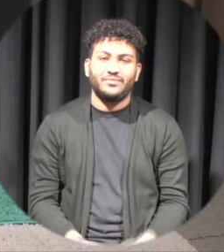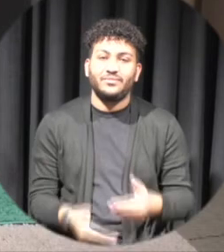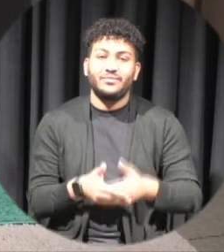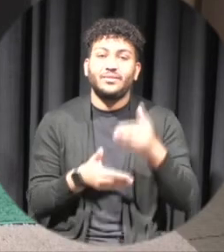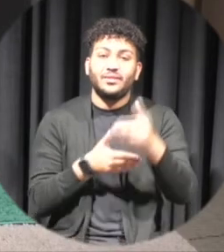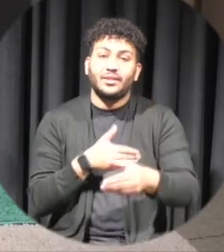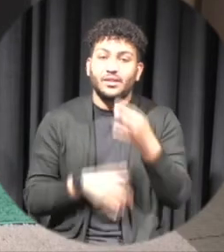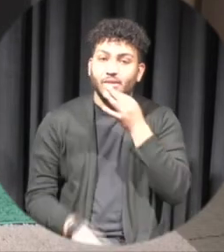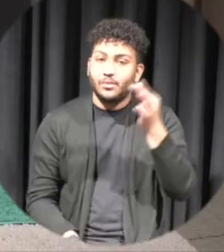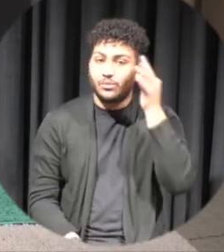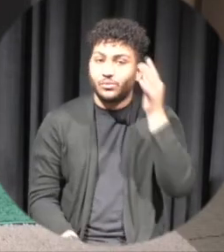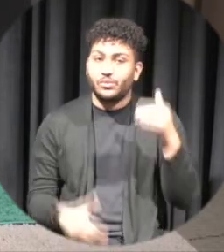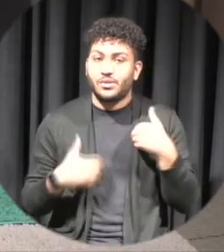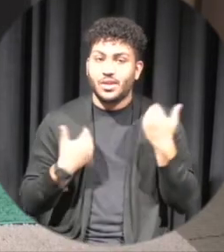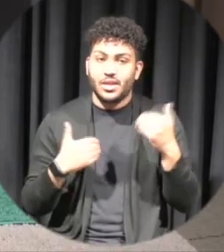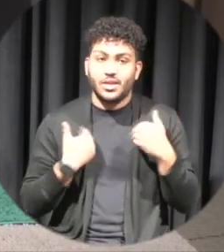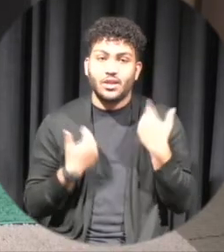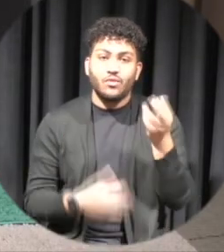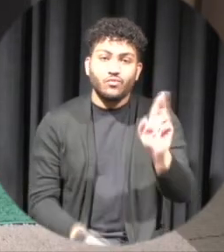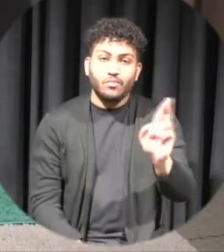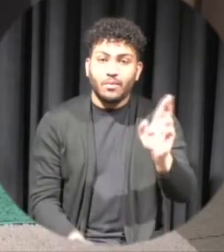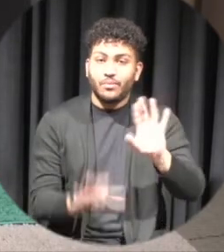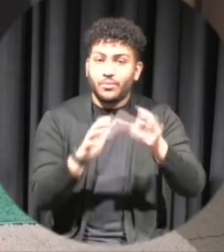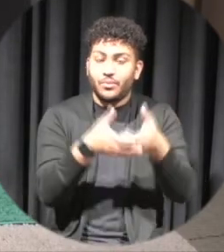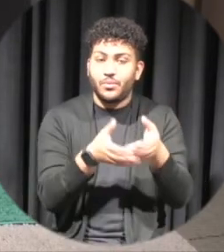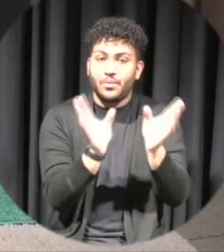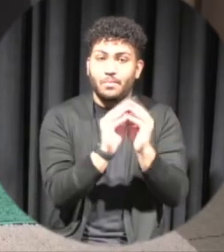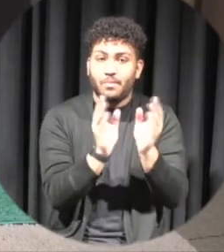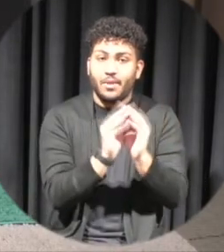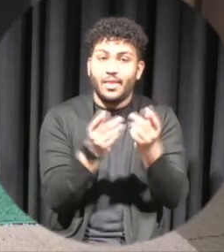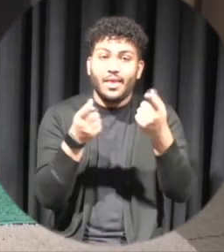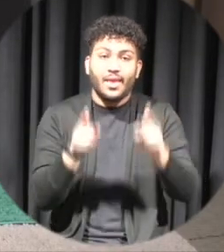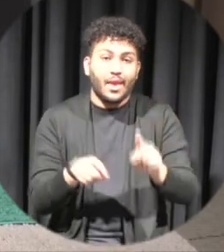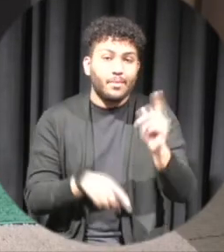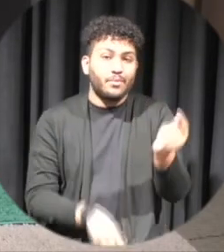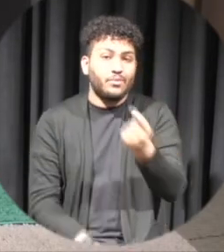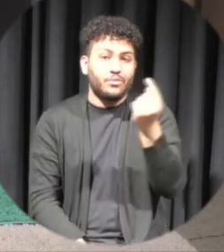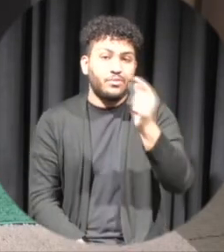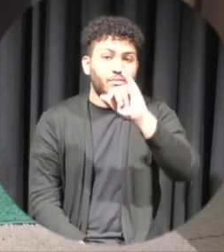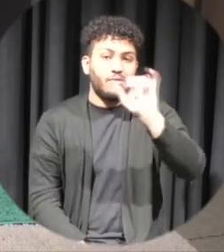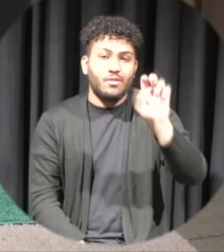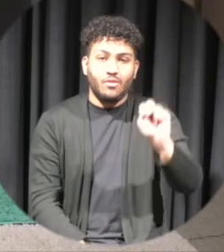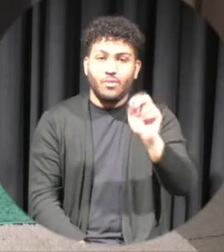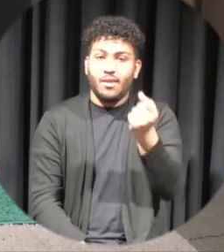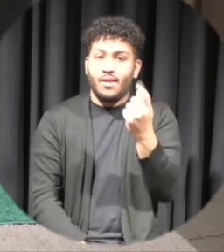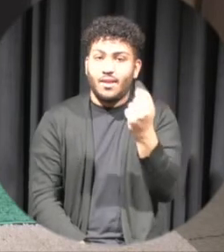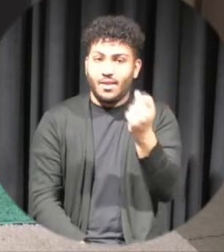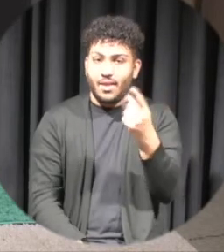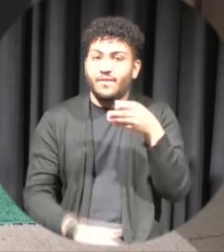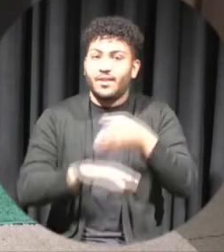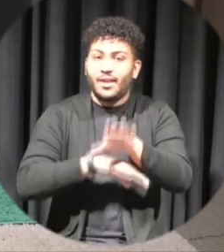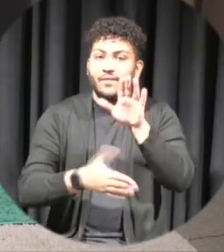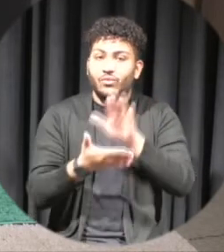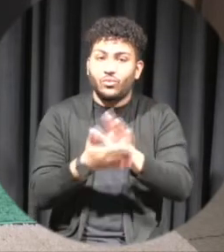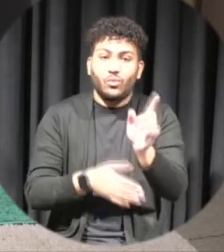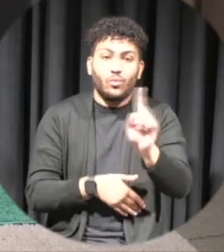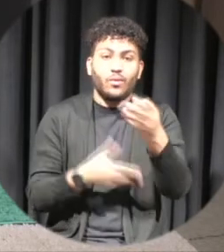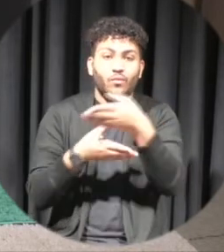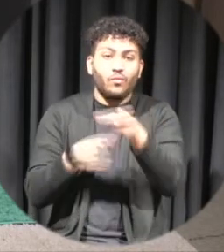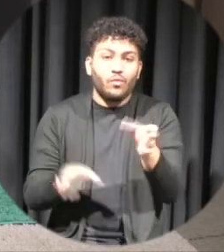The next Boone Young Republicans Club meeting will be right after school on Tuesday, January 11th in Mrs. Hibbert's room,